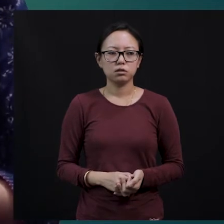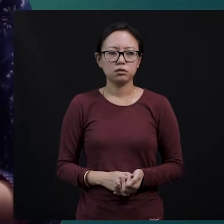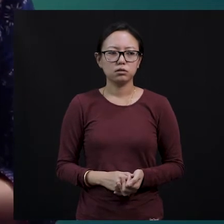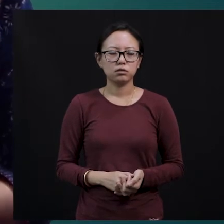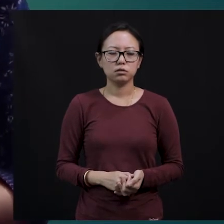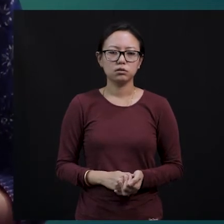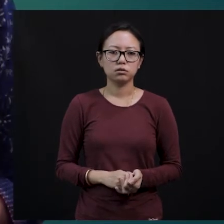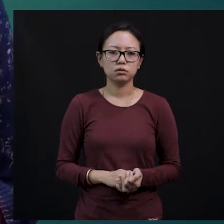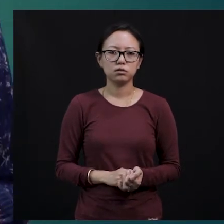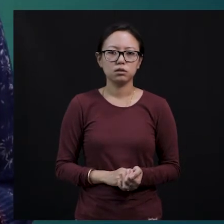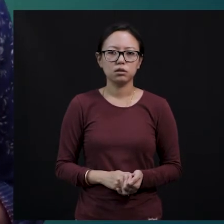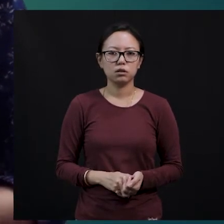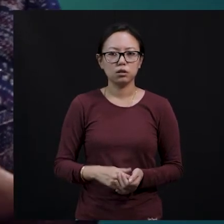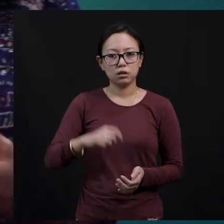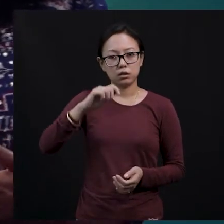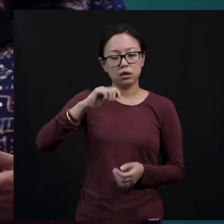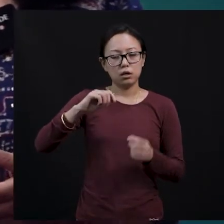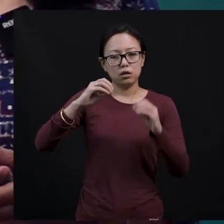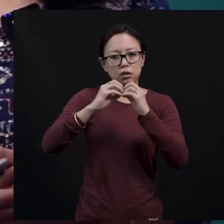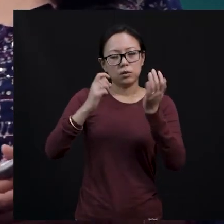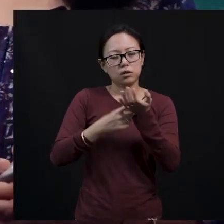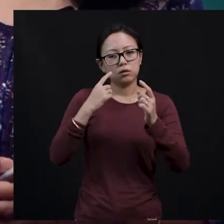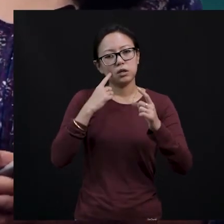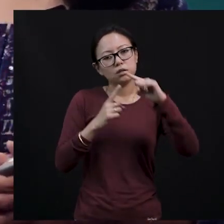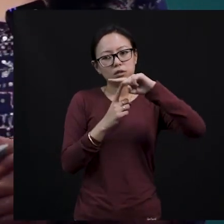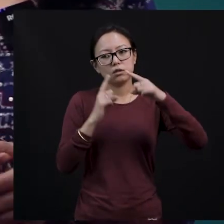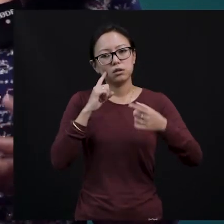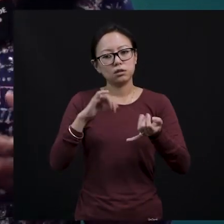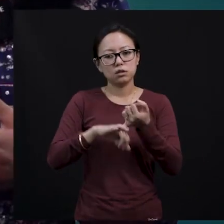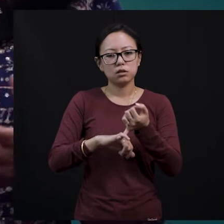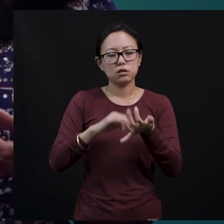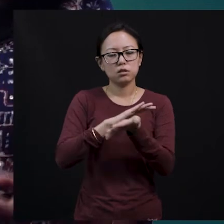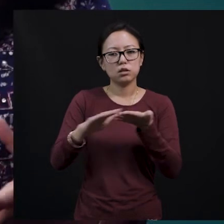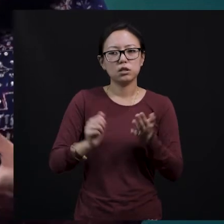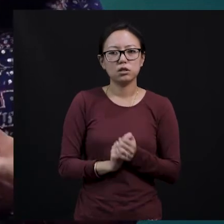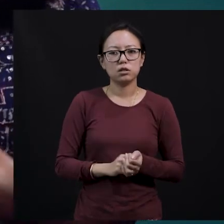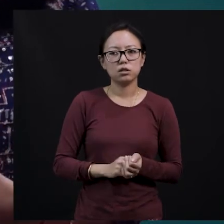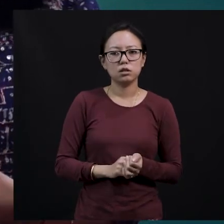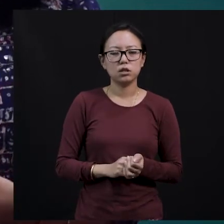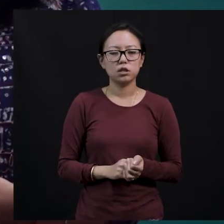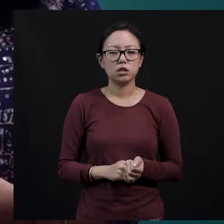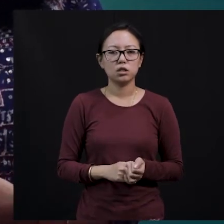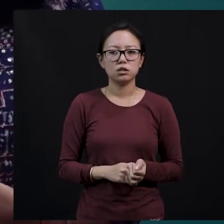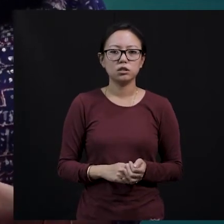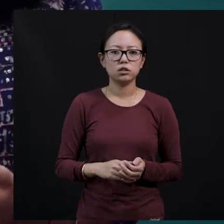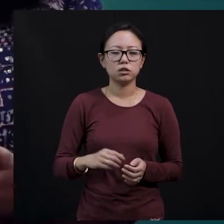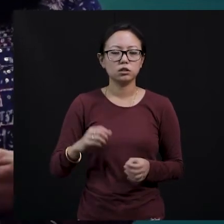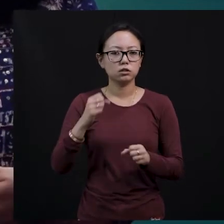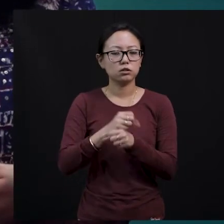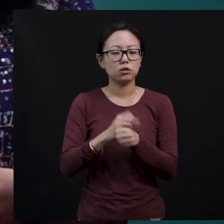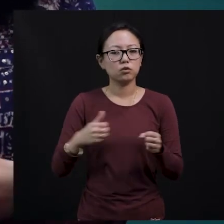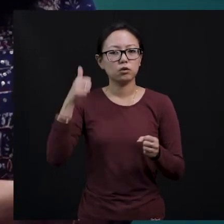Legislative Council of British India. So even before India got independence, even before he was the first law minister, he